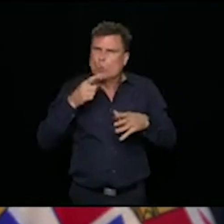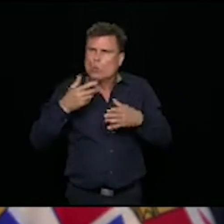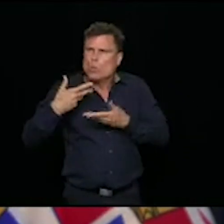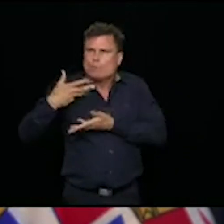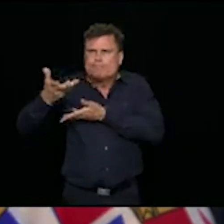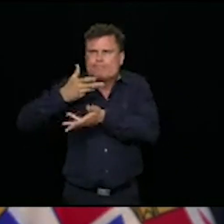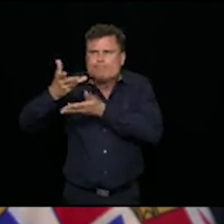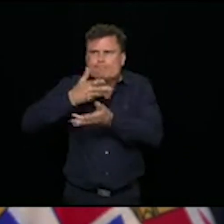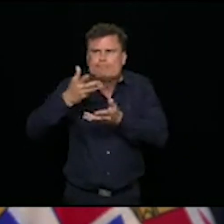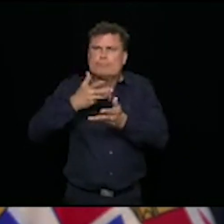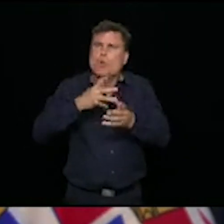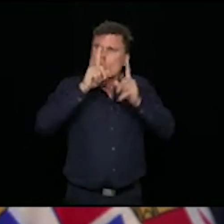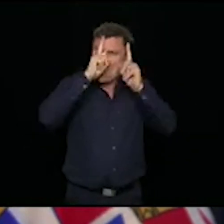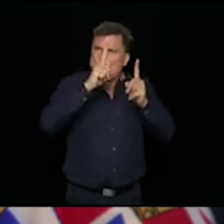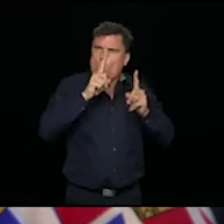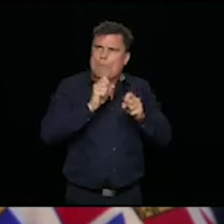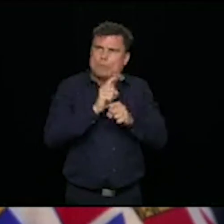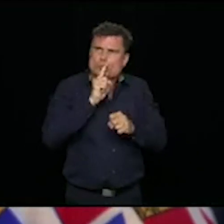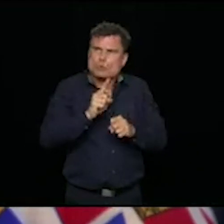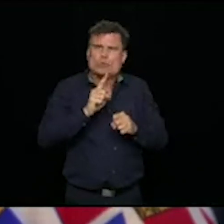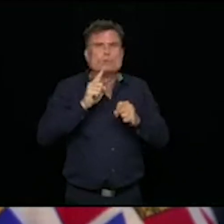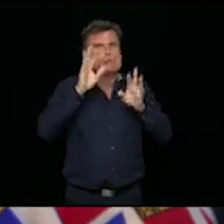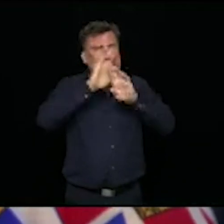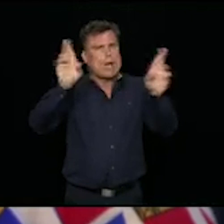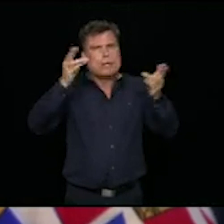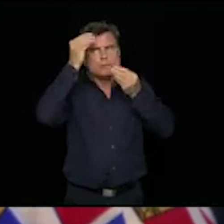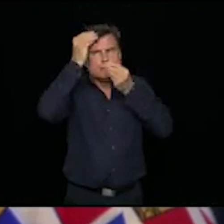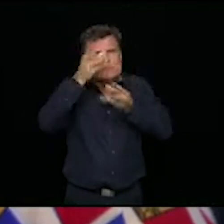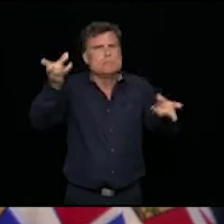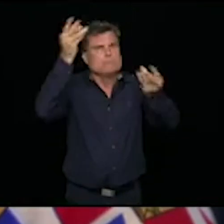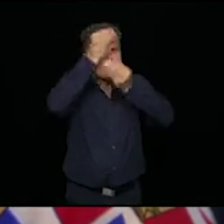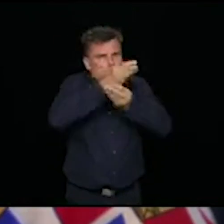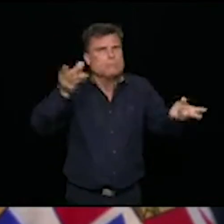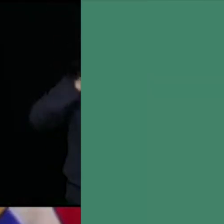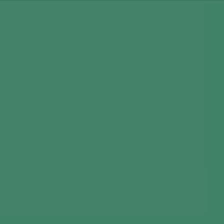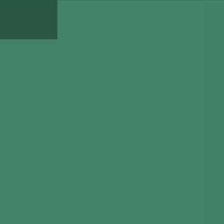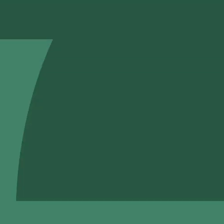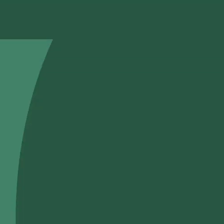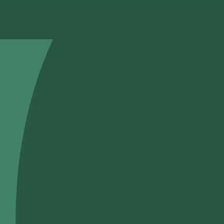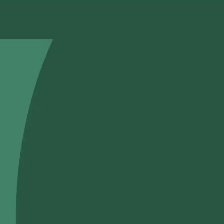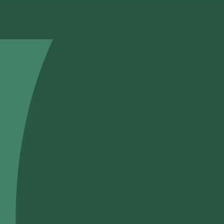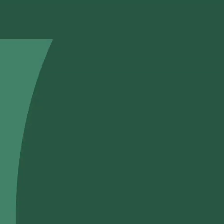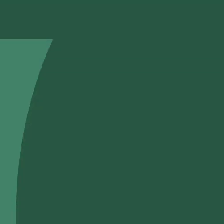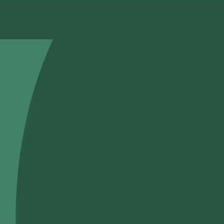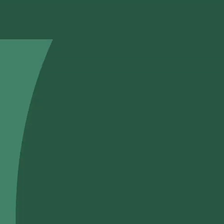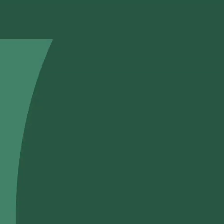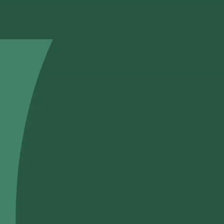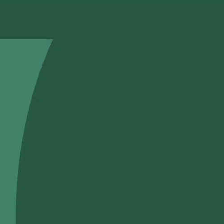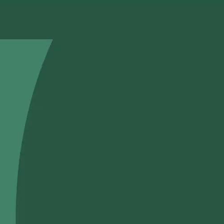that the school community is informed and kept up to date on everything that's happening.